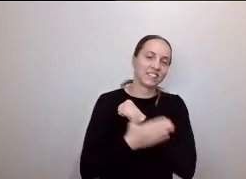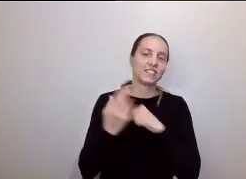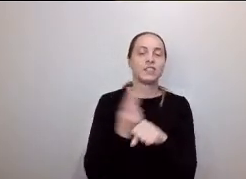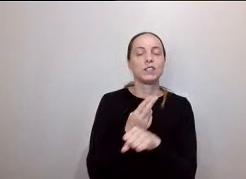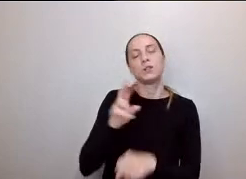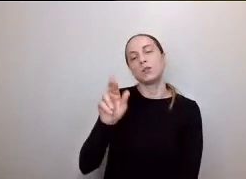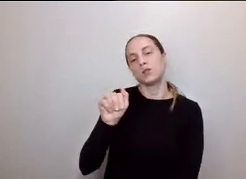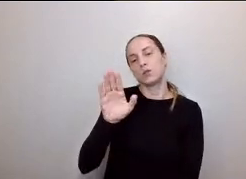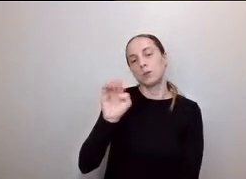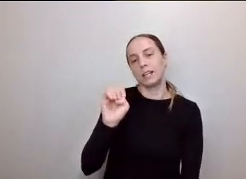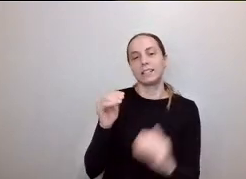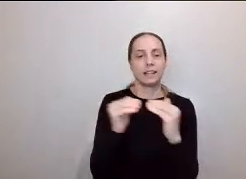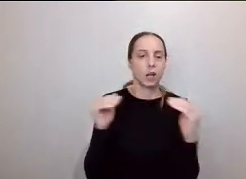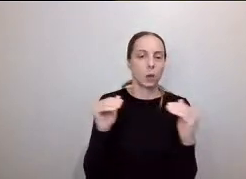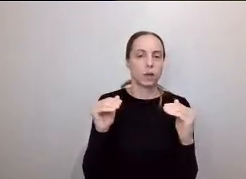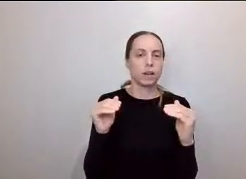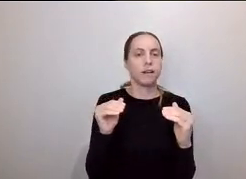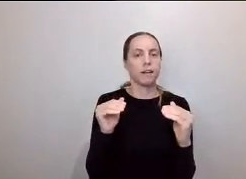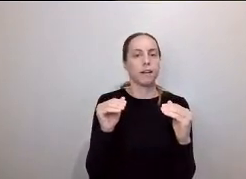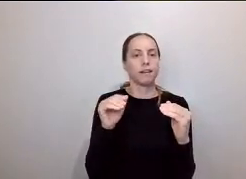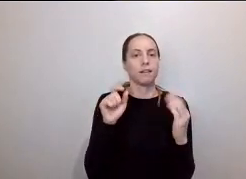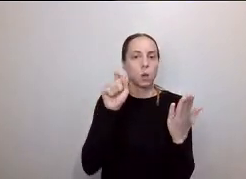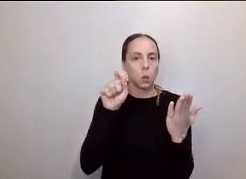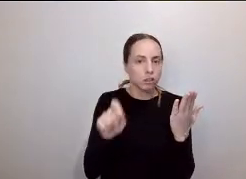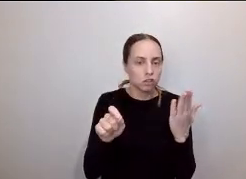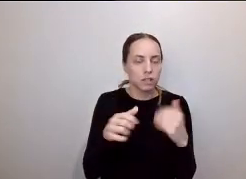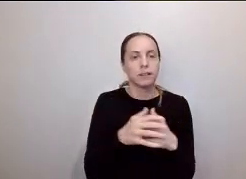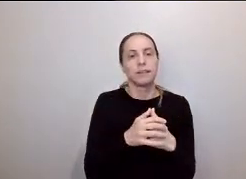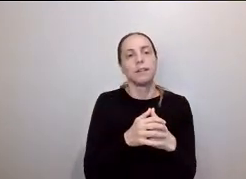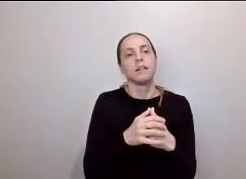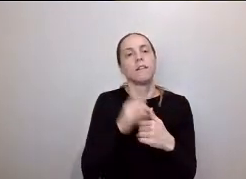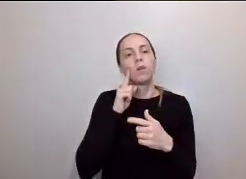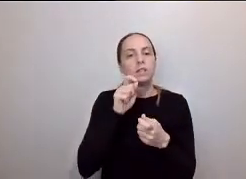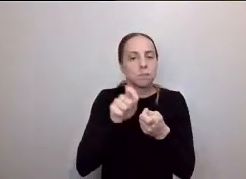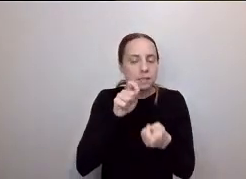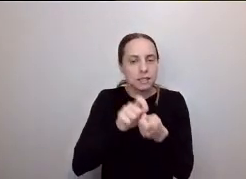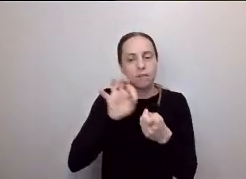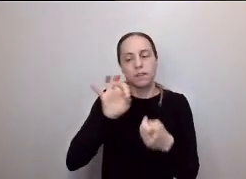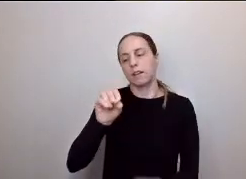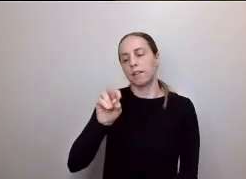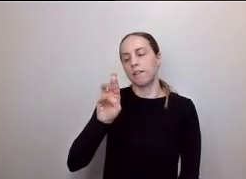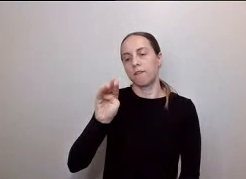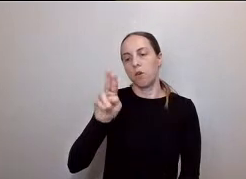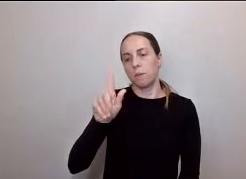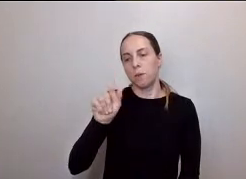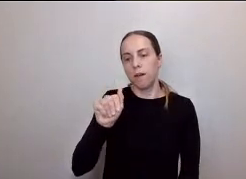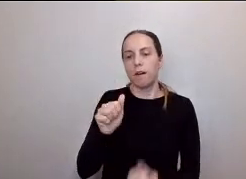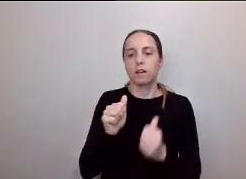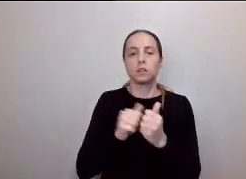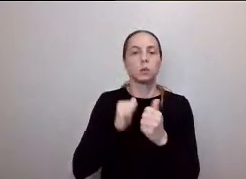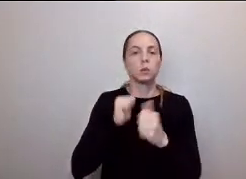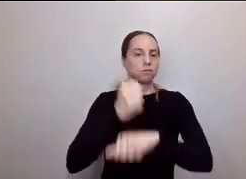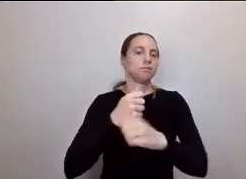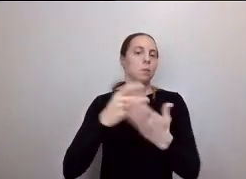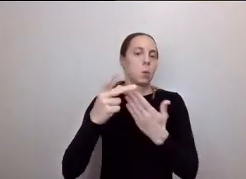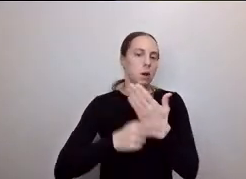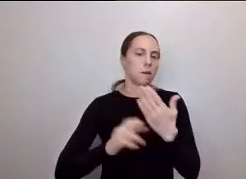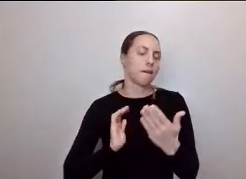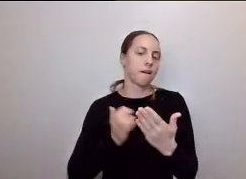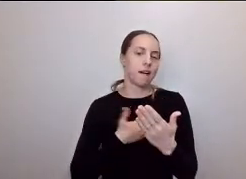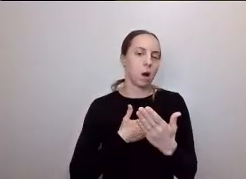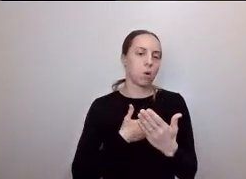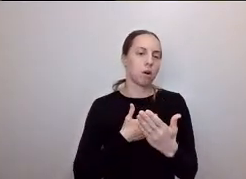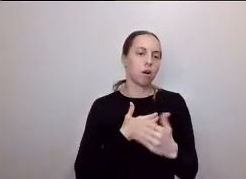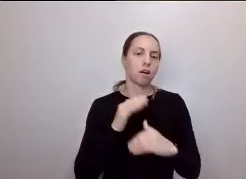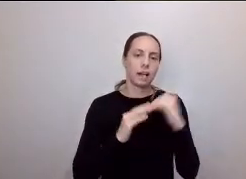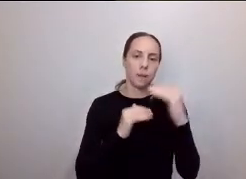equation, a specific formula to program our capital budget with streets, following with work that the park board did in their